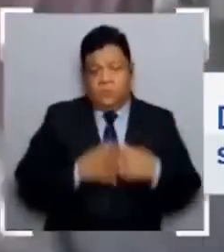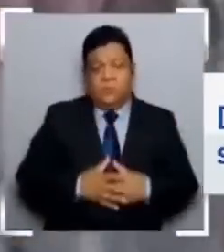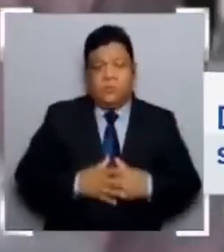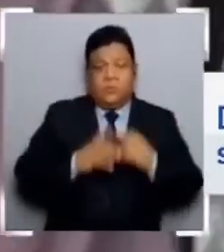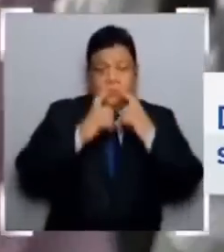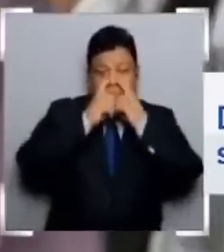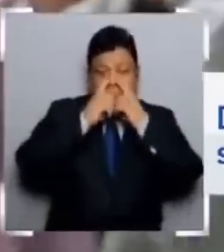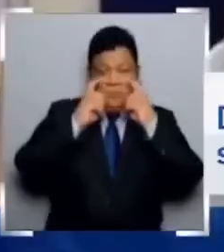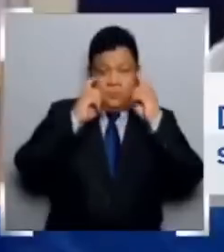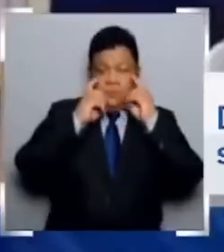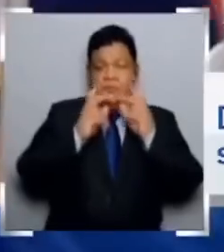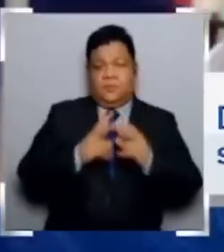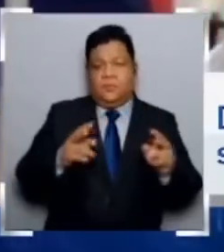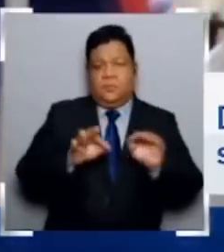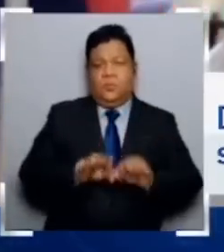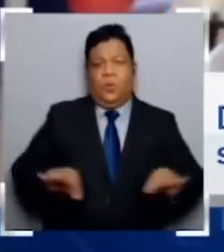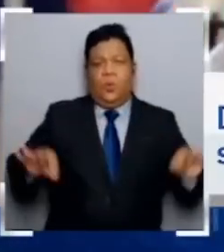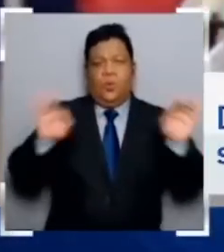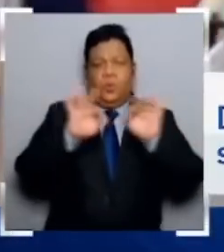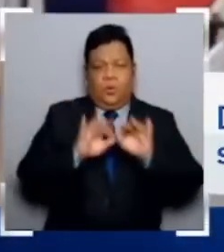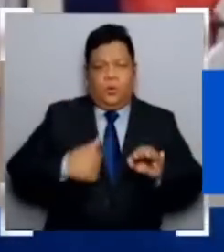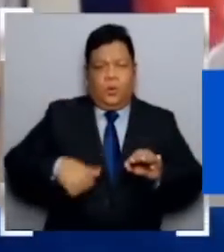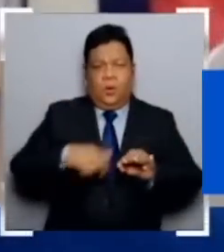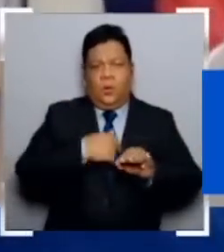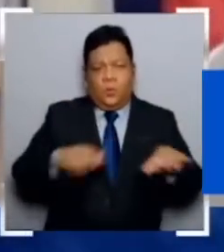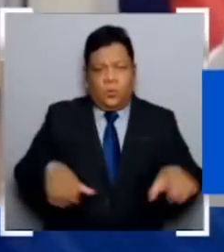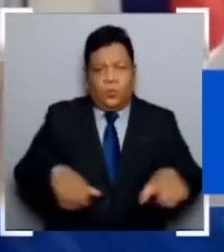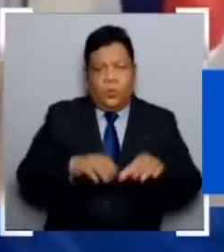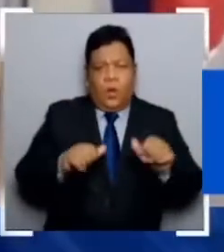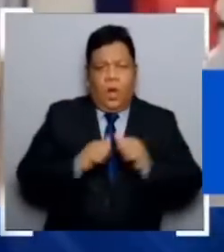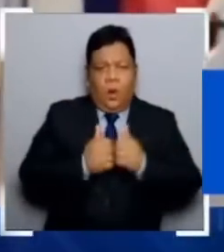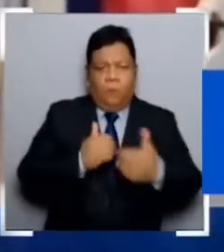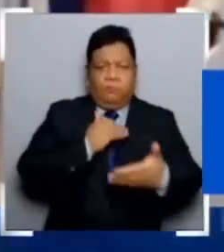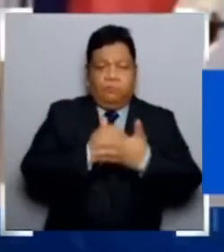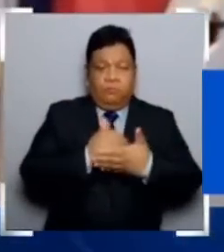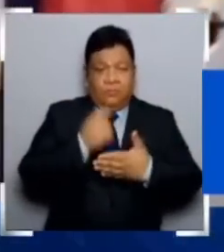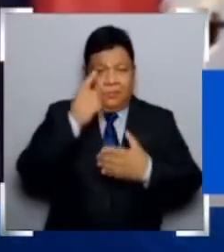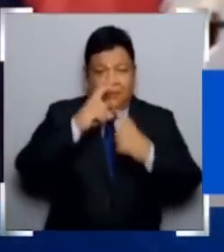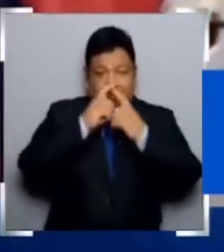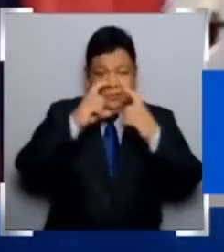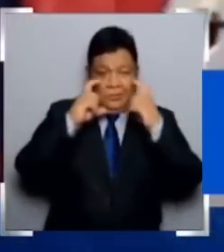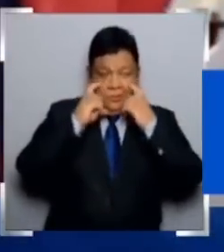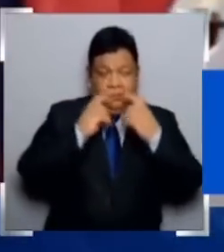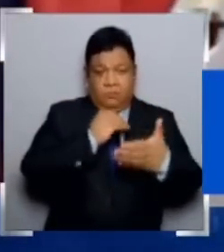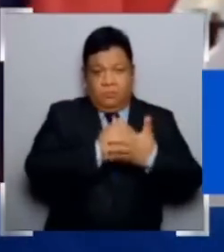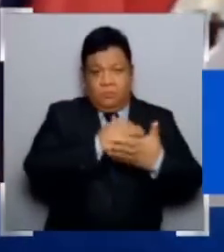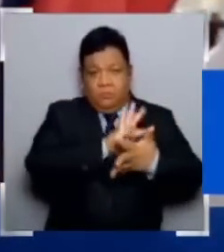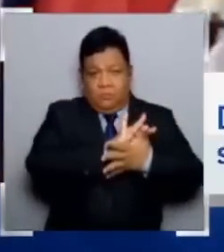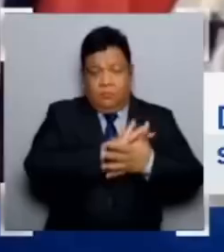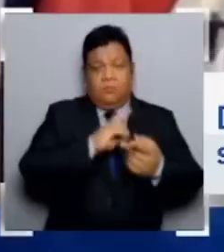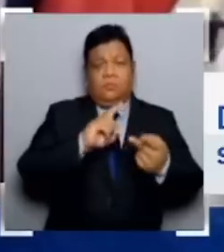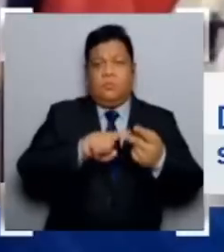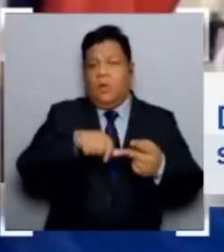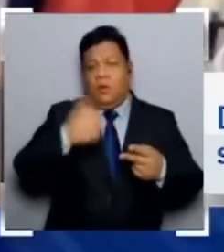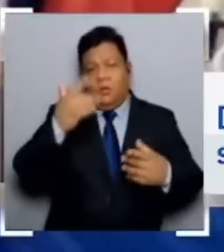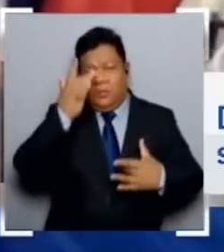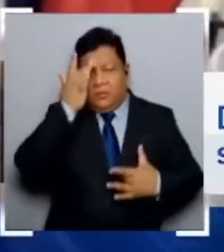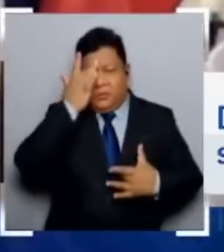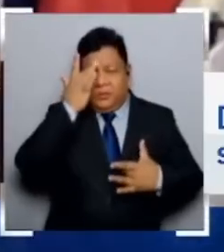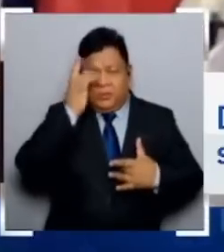our response. The mask not only protects us from COVID-19, but from other respiratory